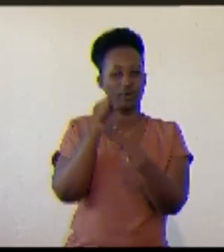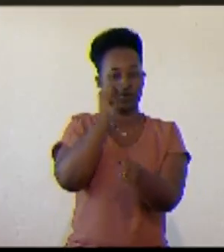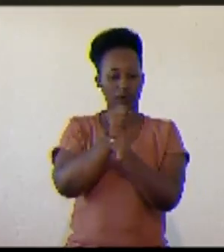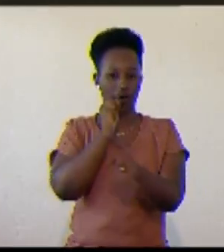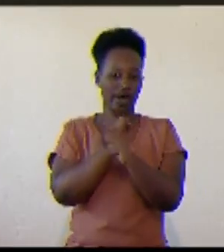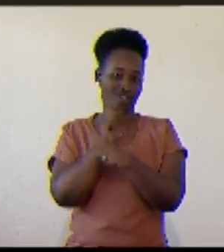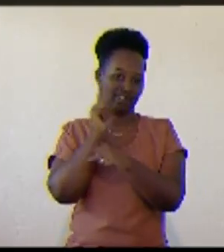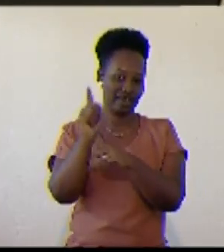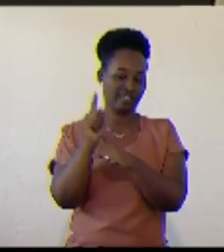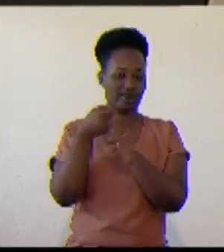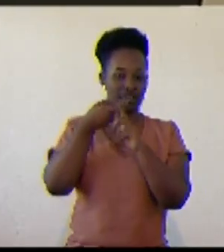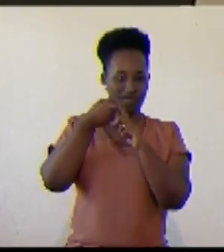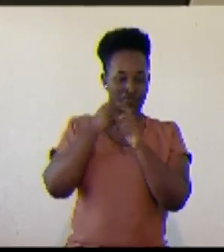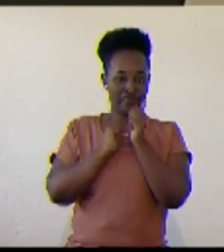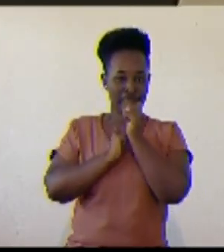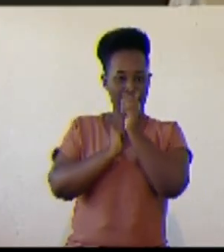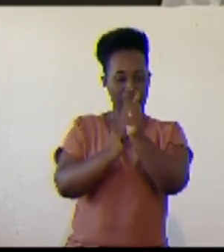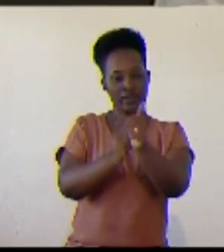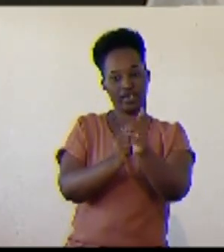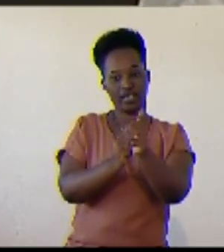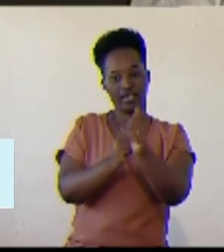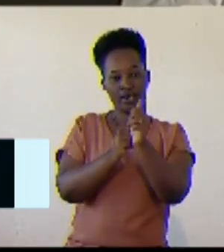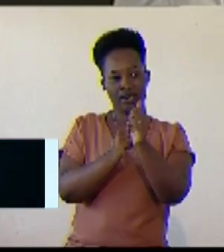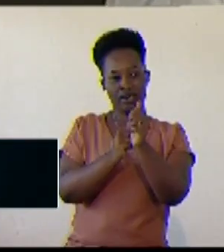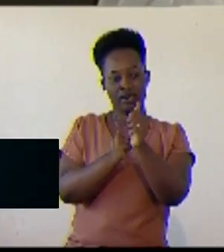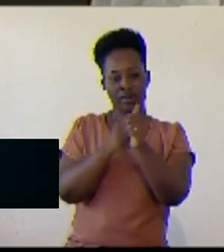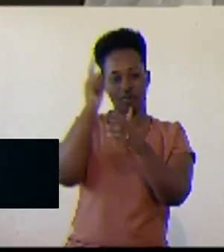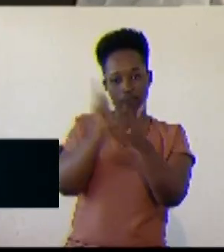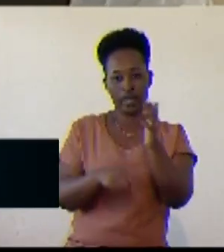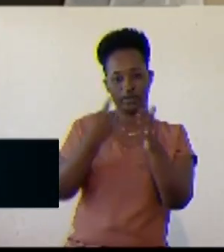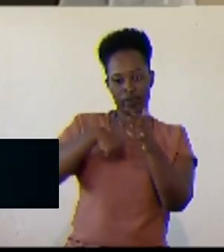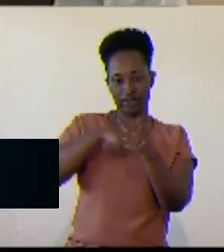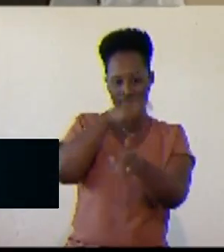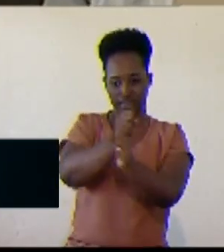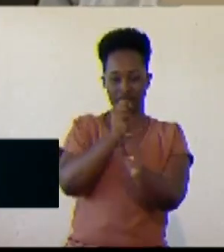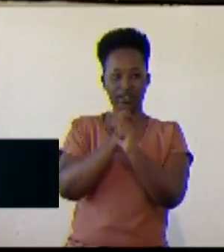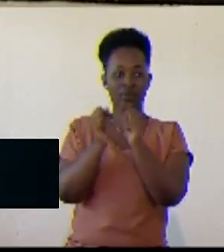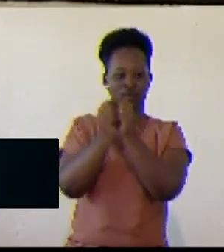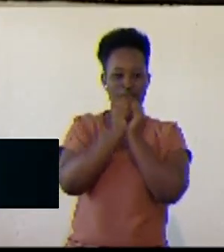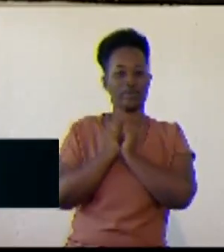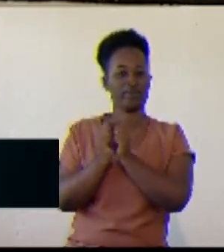work out that following the directives and following what we have done together.